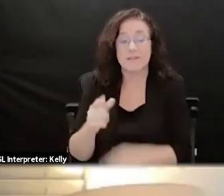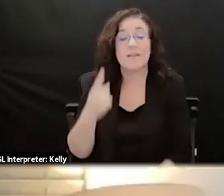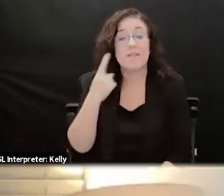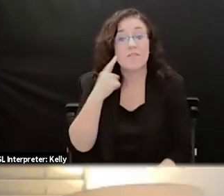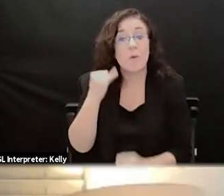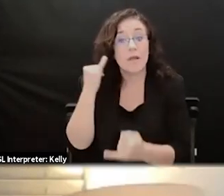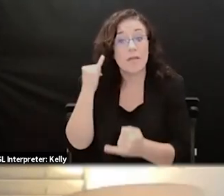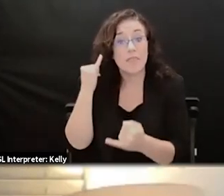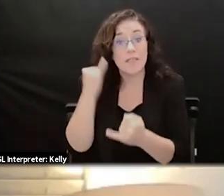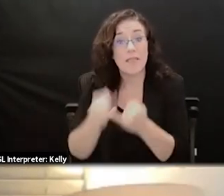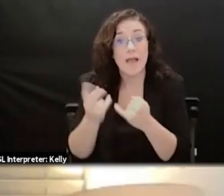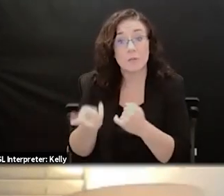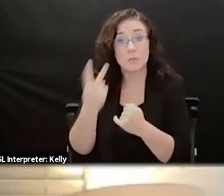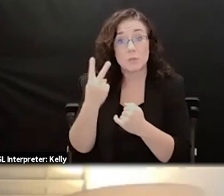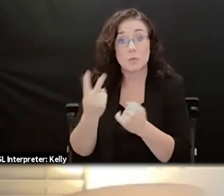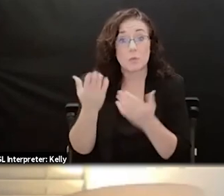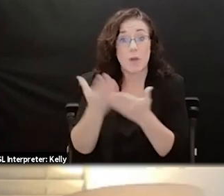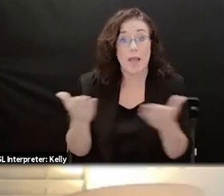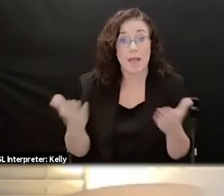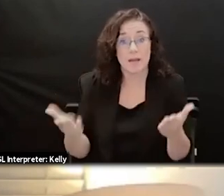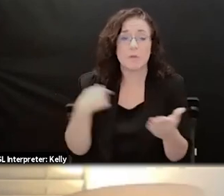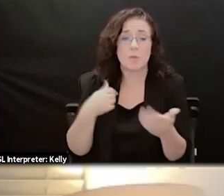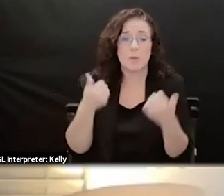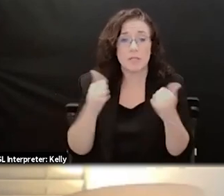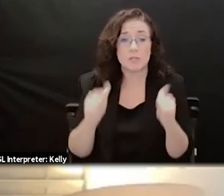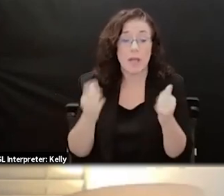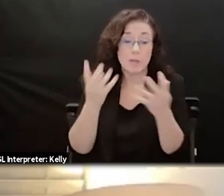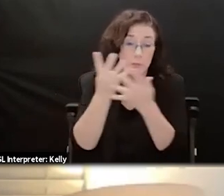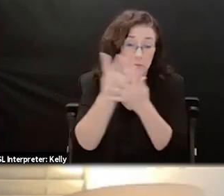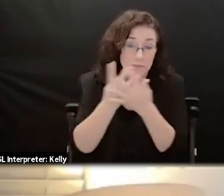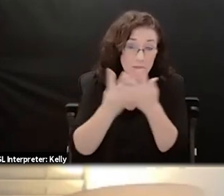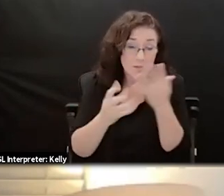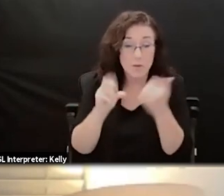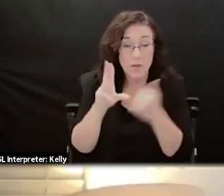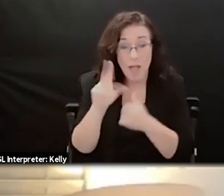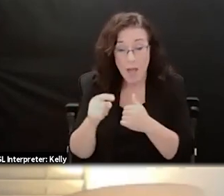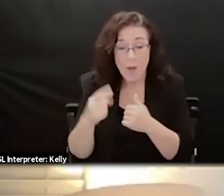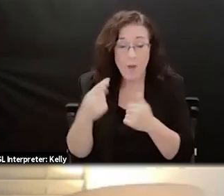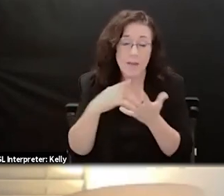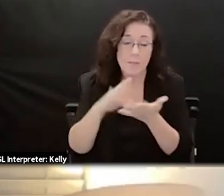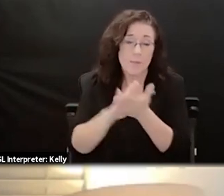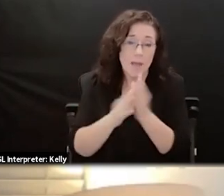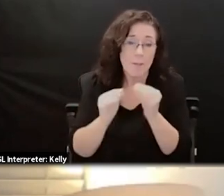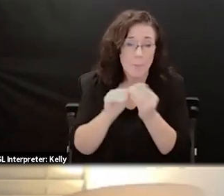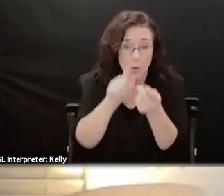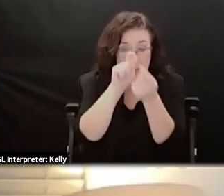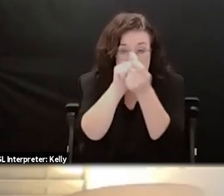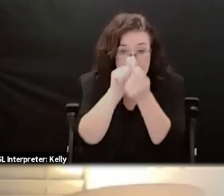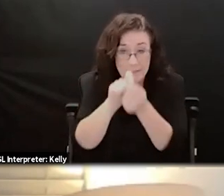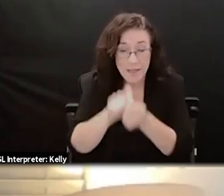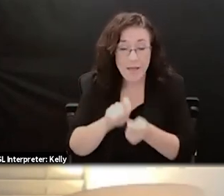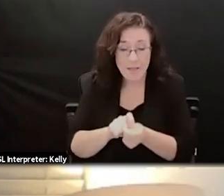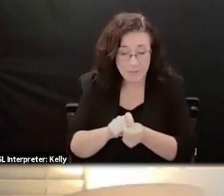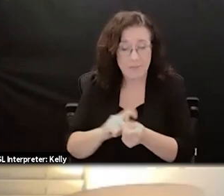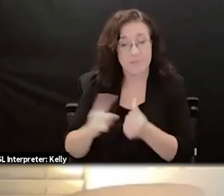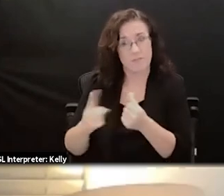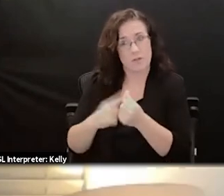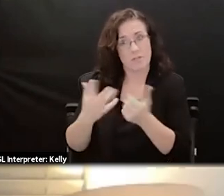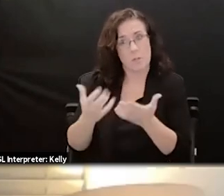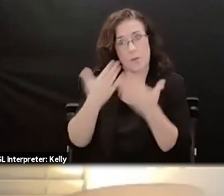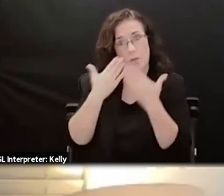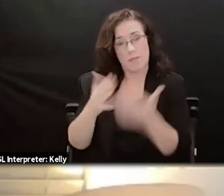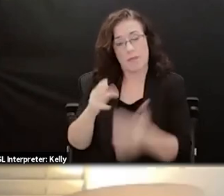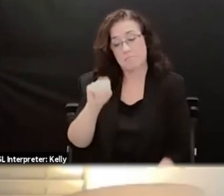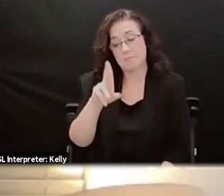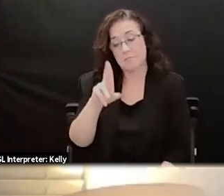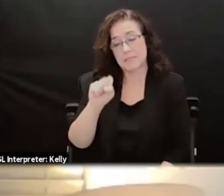two items that we have tried to flush out and be more detailed about i want to first of all thank miss maldonado and miss